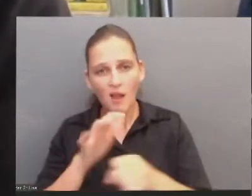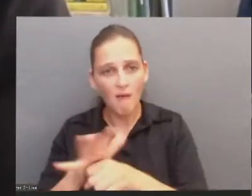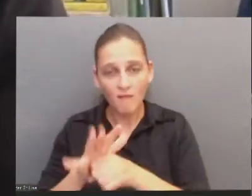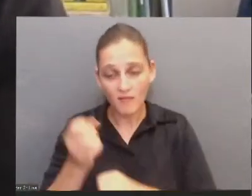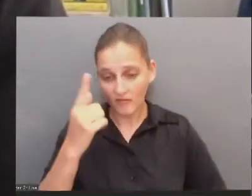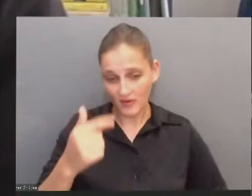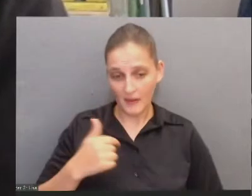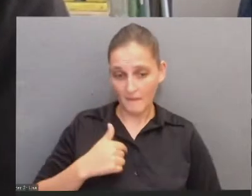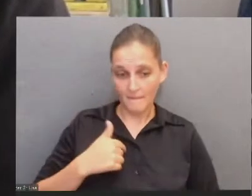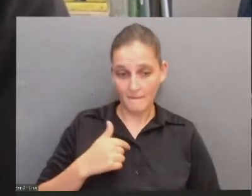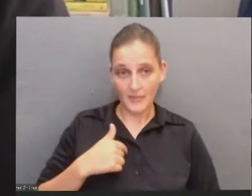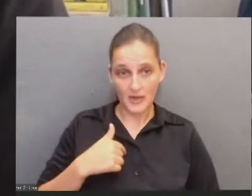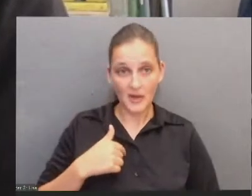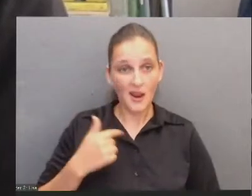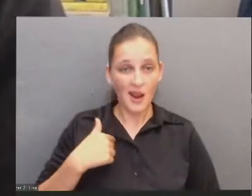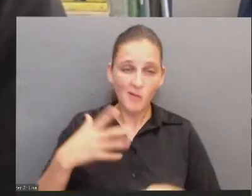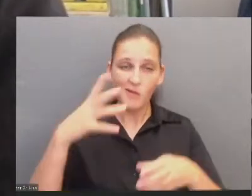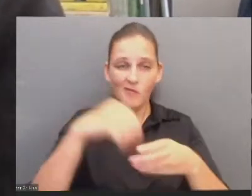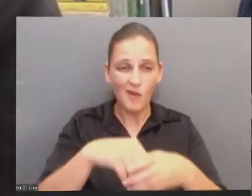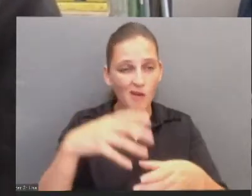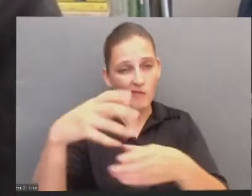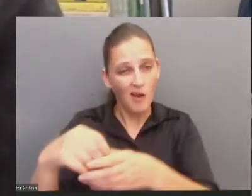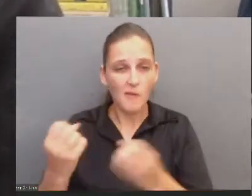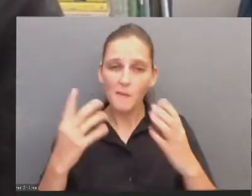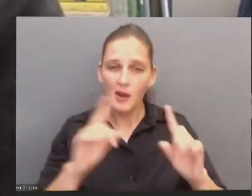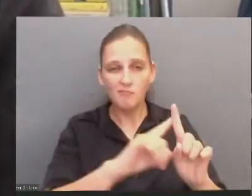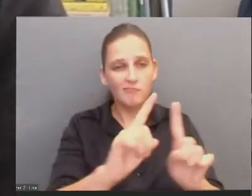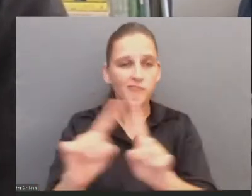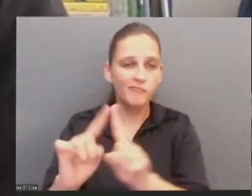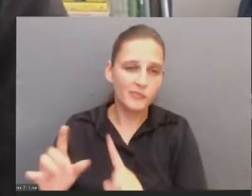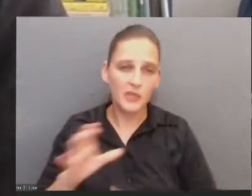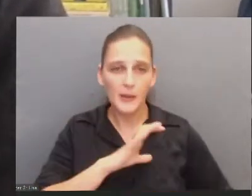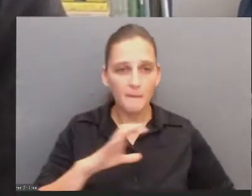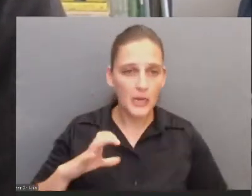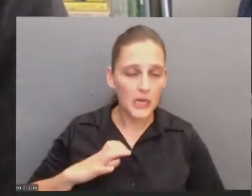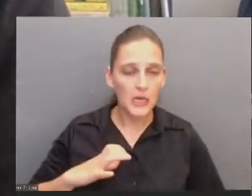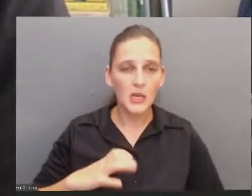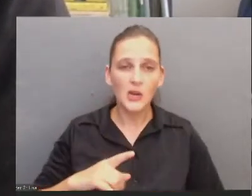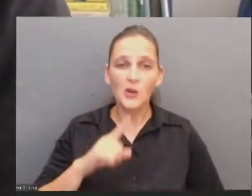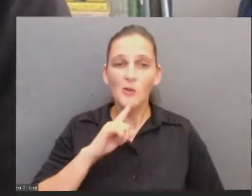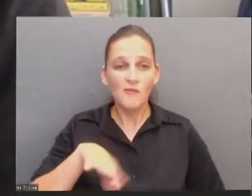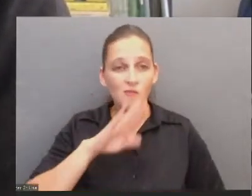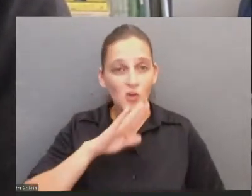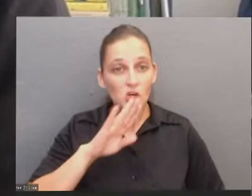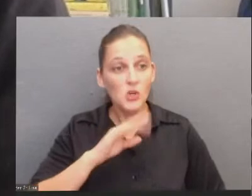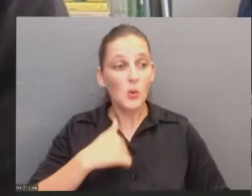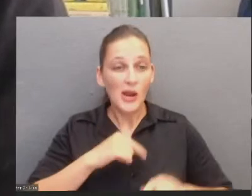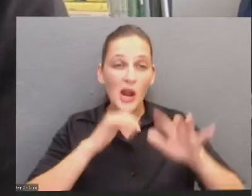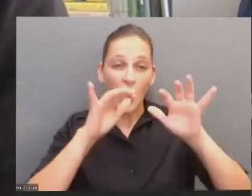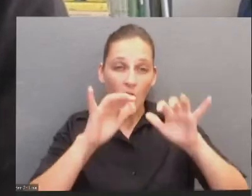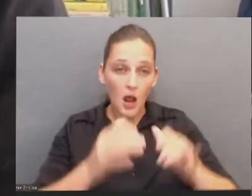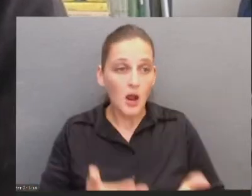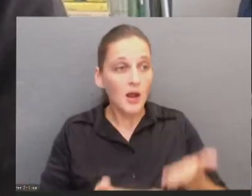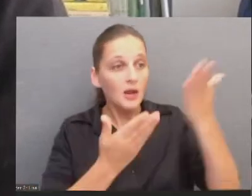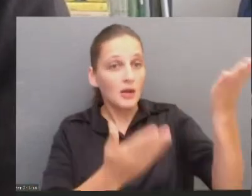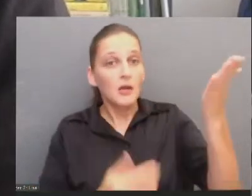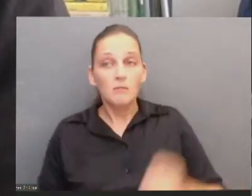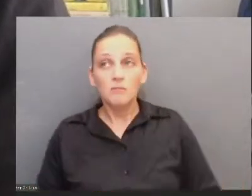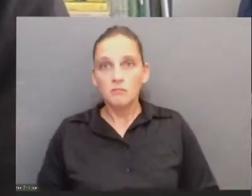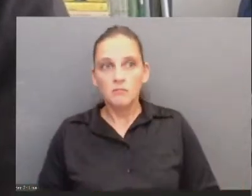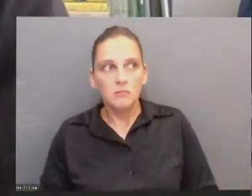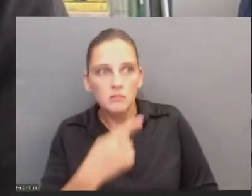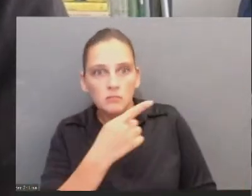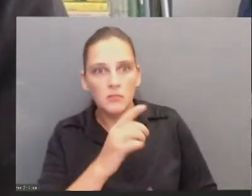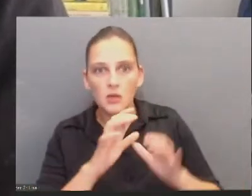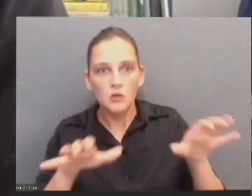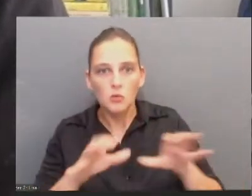force, nothing is as frustrating as working hard to find out nothing is implemented and no one was monitoring the workflow. Make